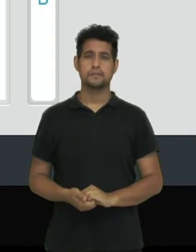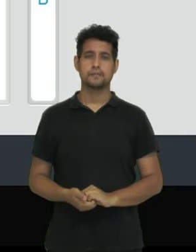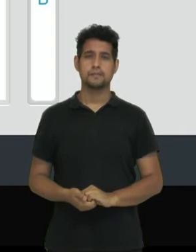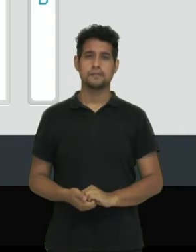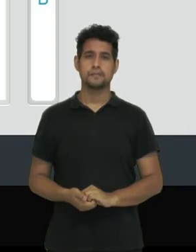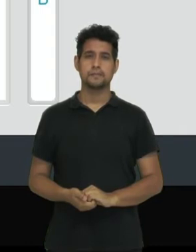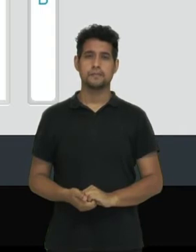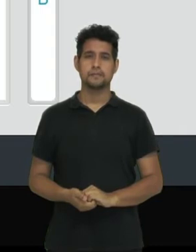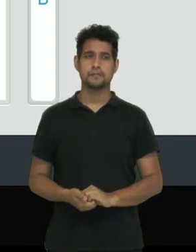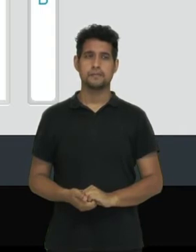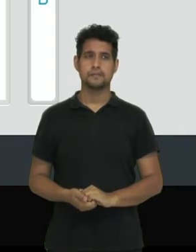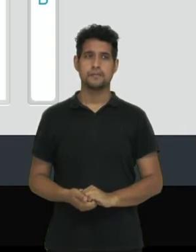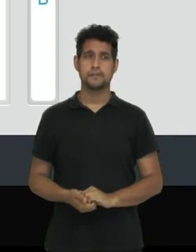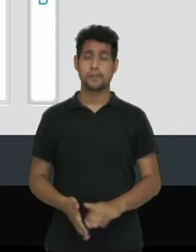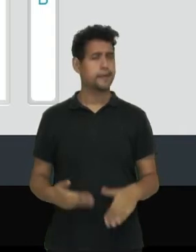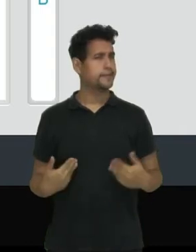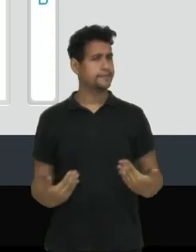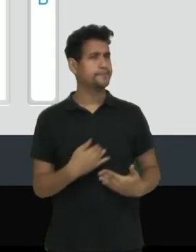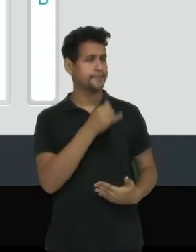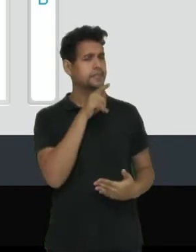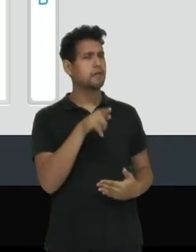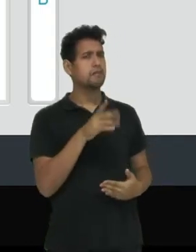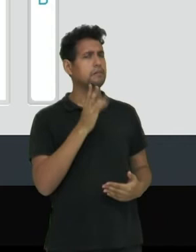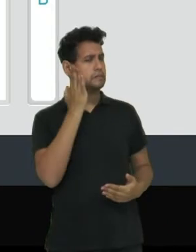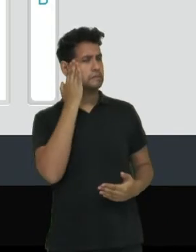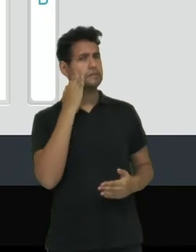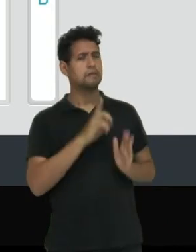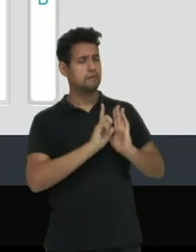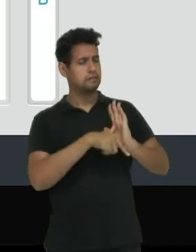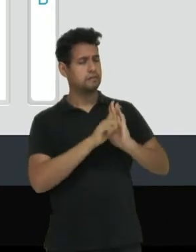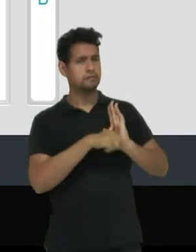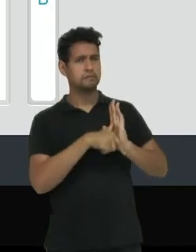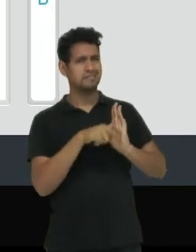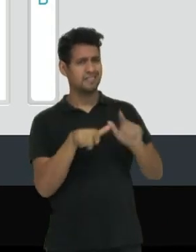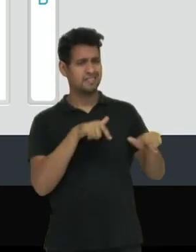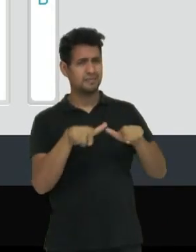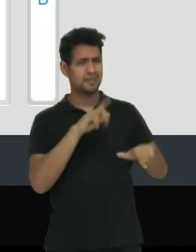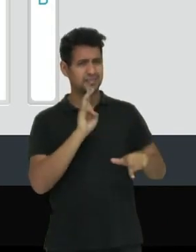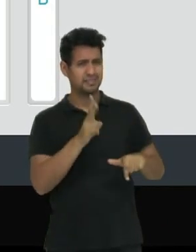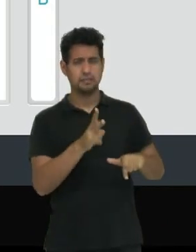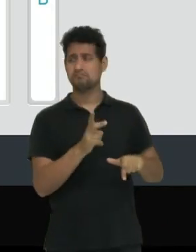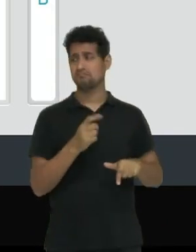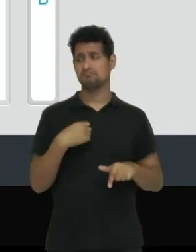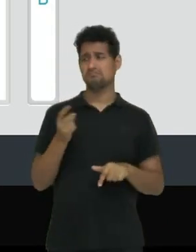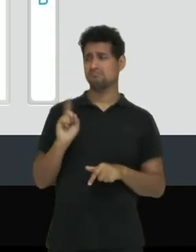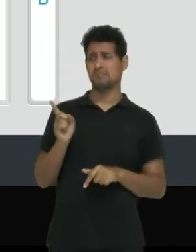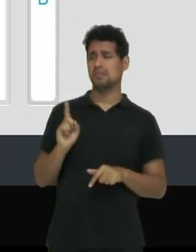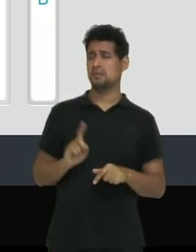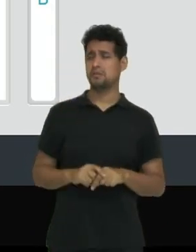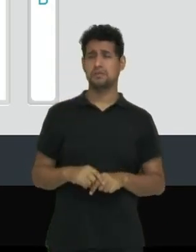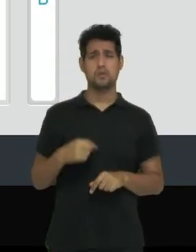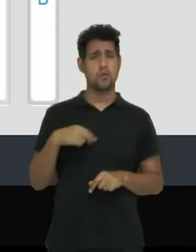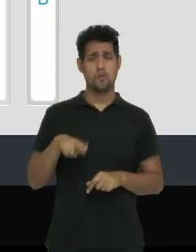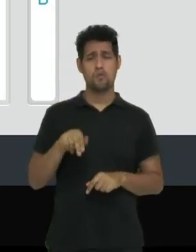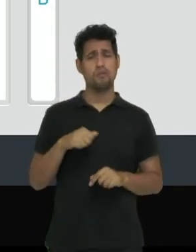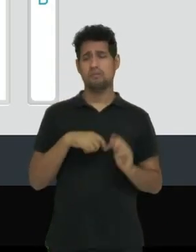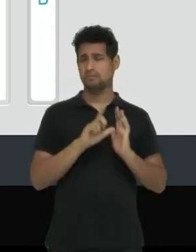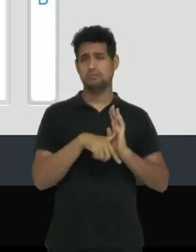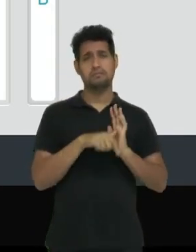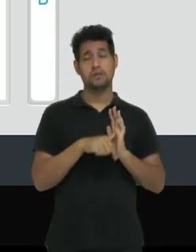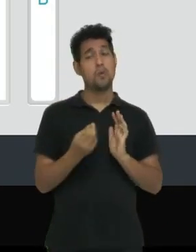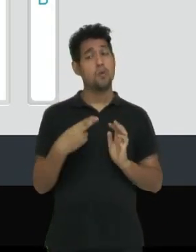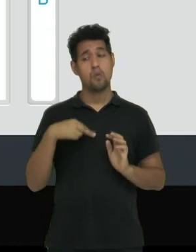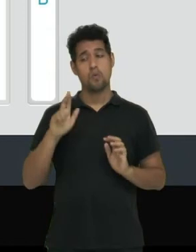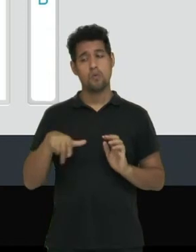Are you ever late to work? Você está sempre atrasado para o trabalho? No, I'm never late. Nunca estou. Ou nunca